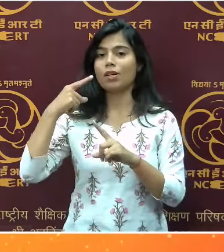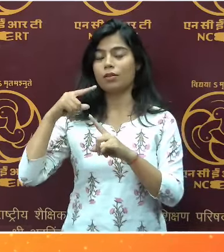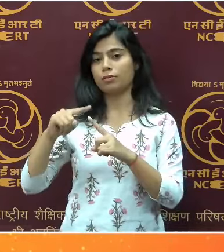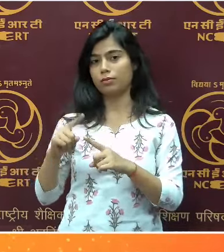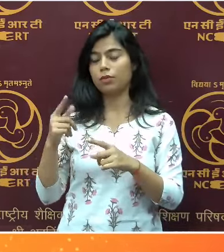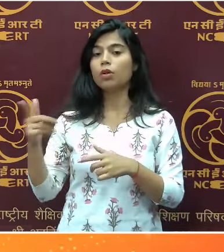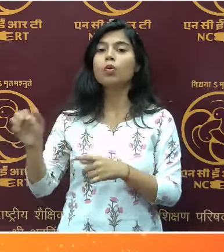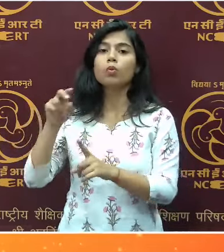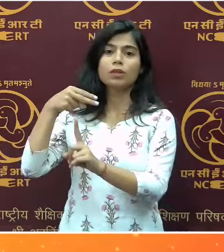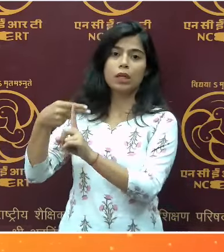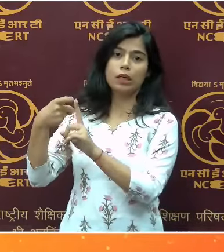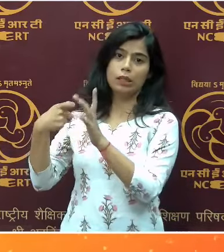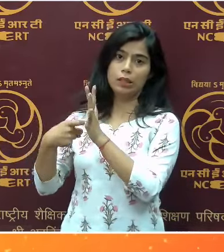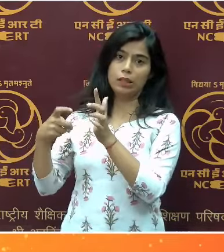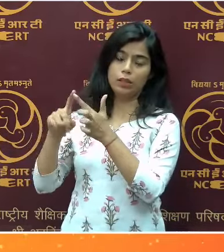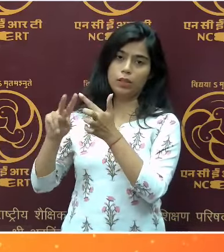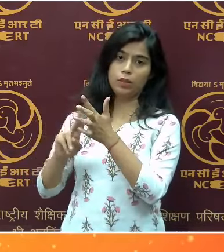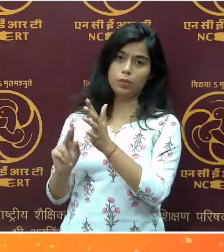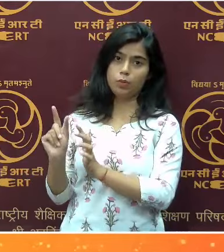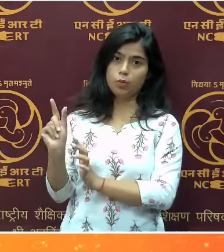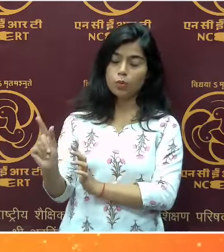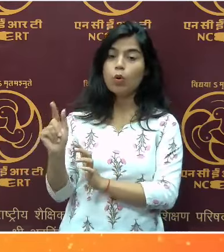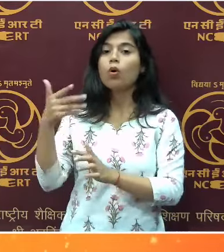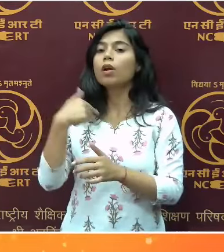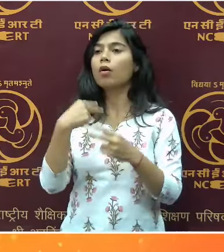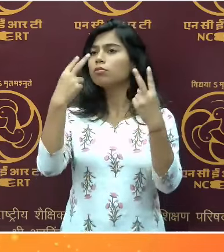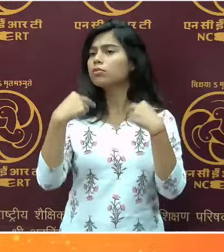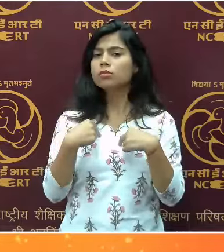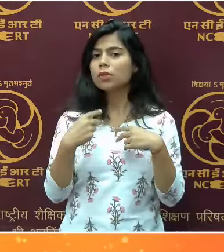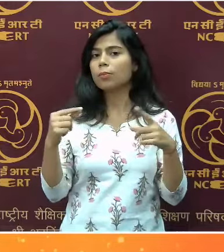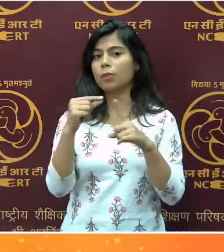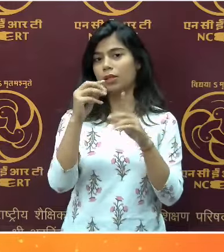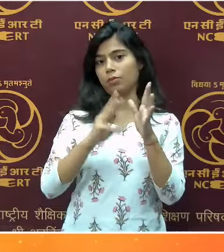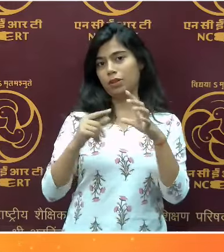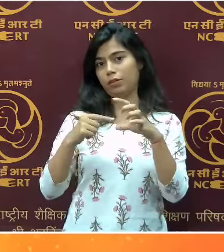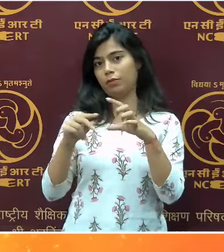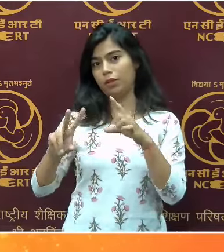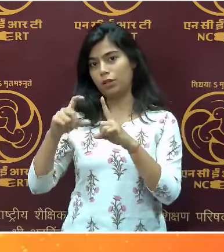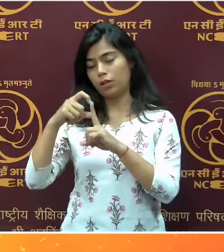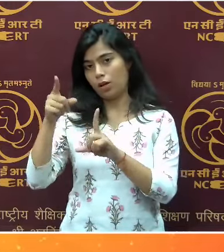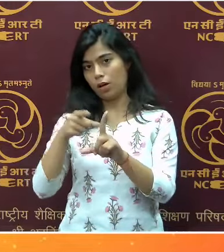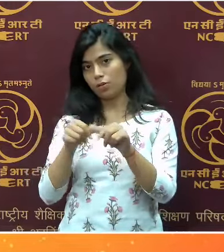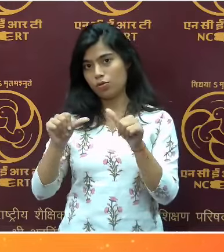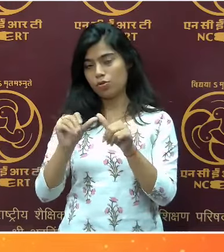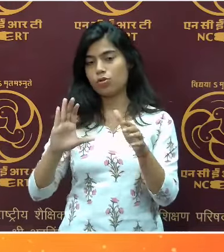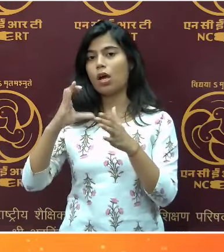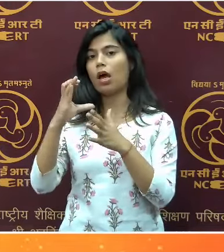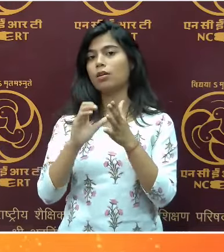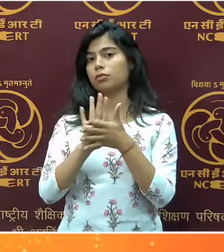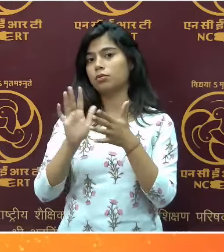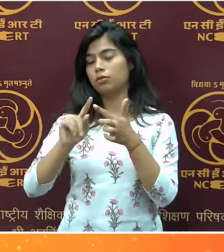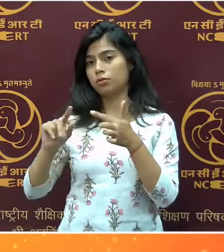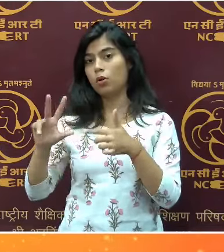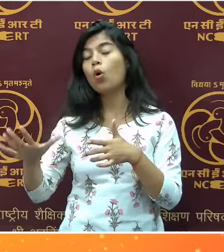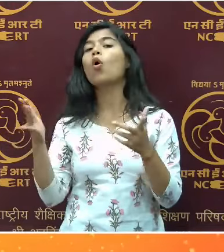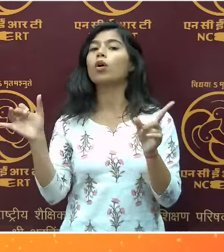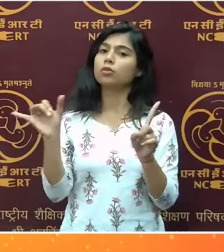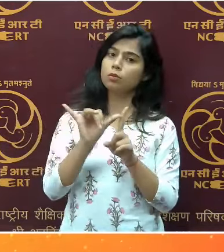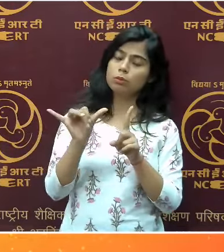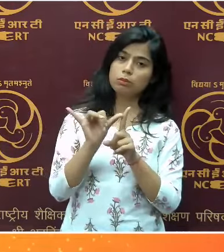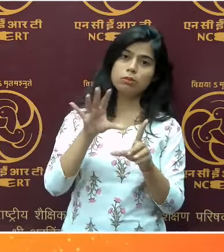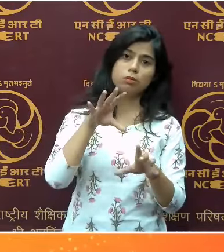and you are watching us live on PM E-Vidya channel, channel number 10, and apart from this channel, you are with us on our YouTube channels as well,